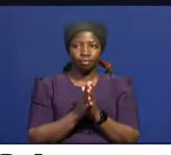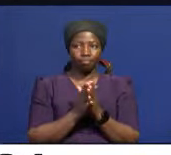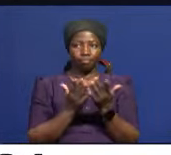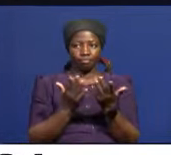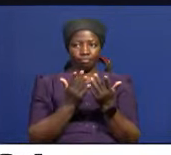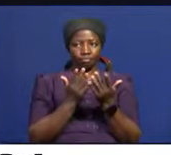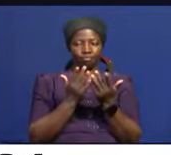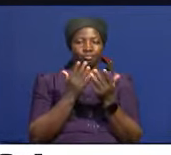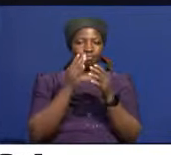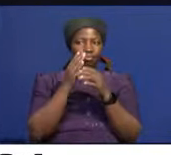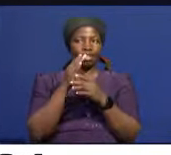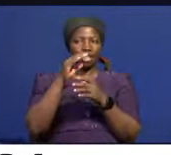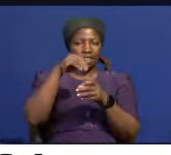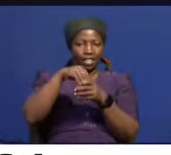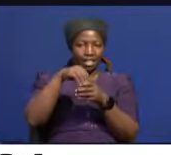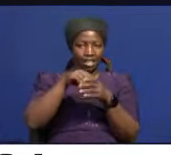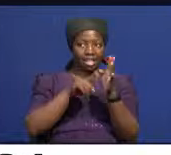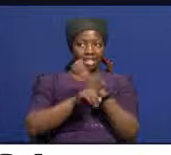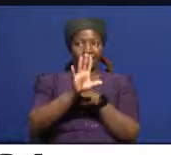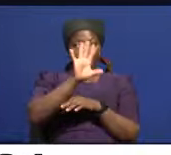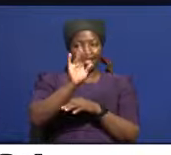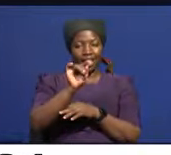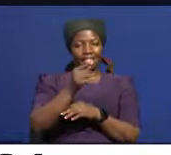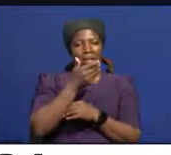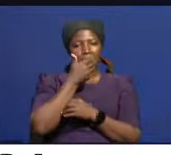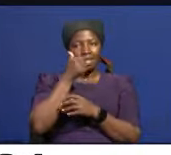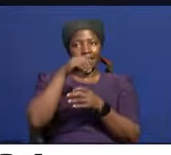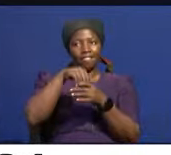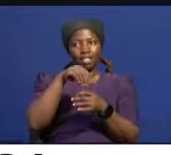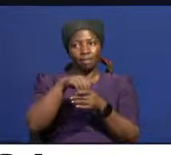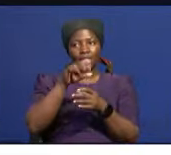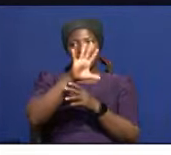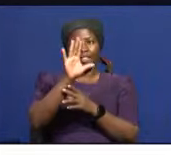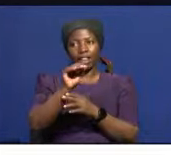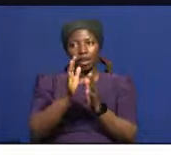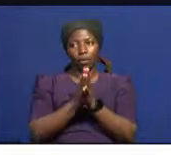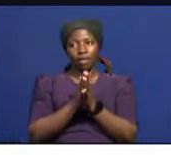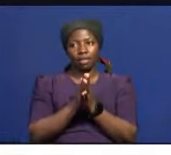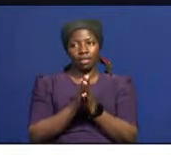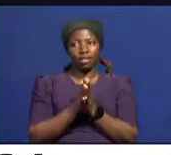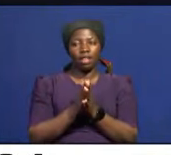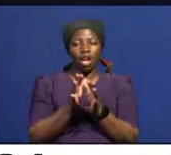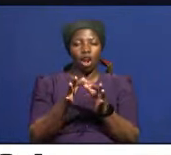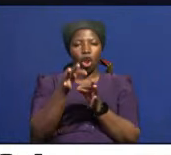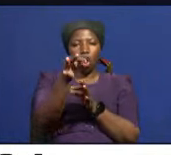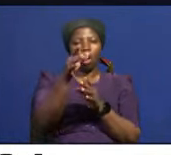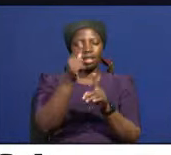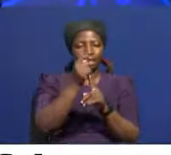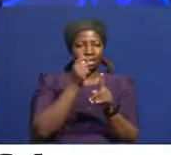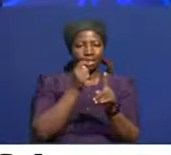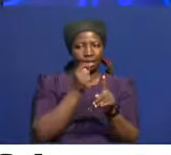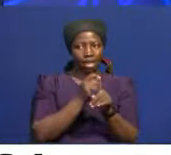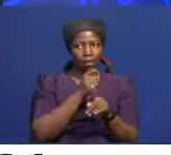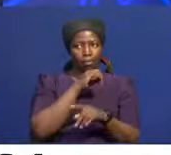the best investment decision with unprecedented immediate and long-term benefits.